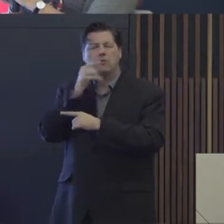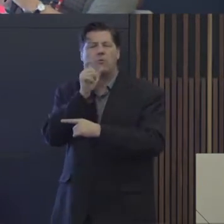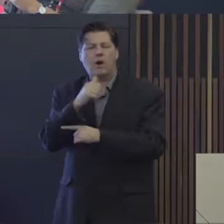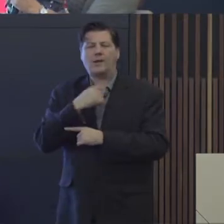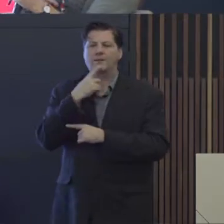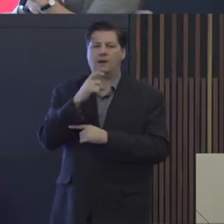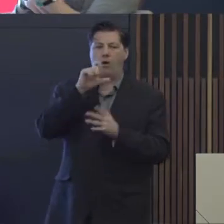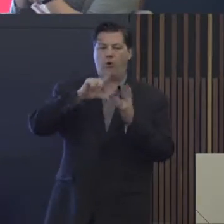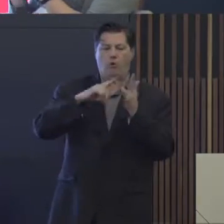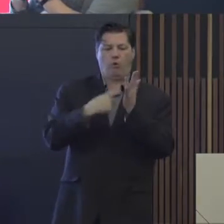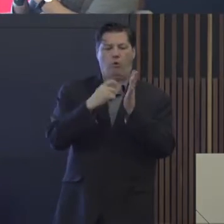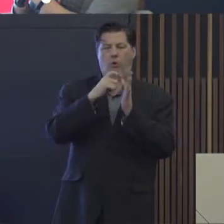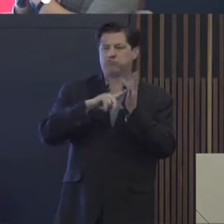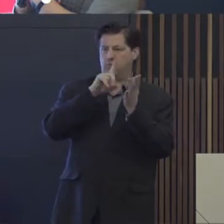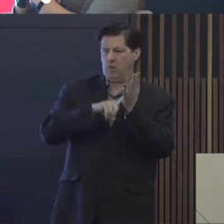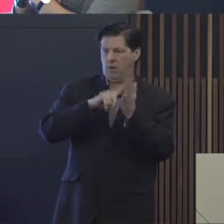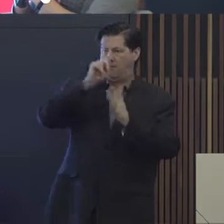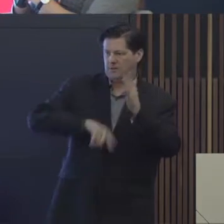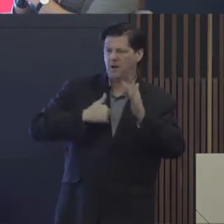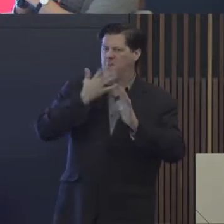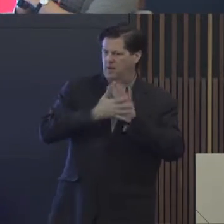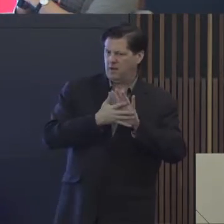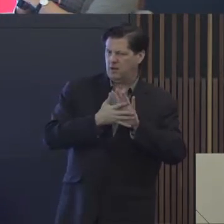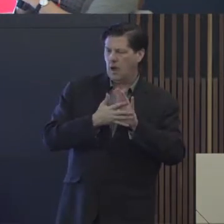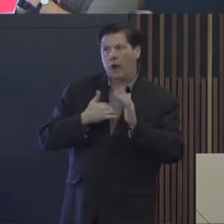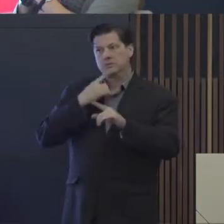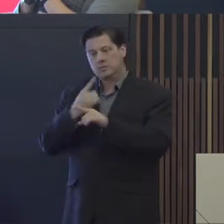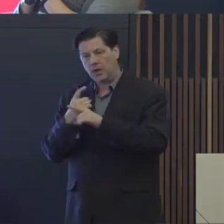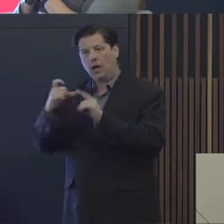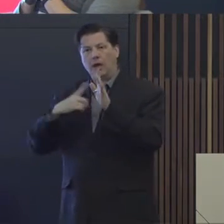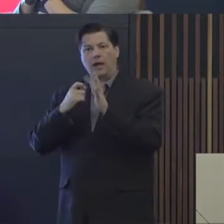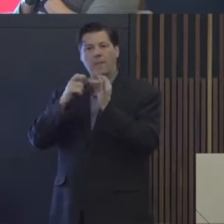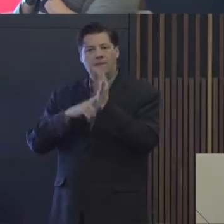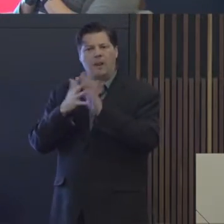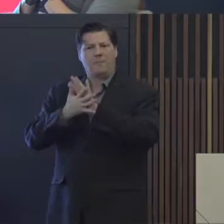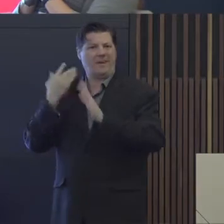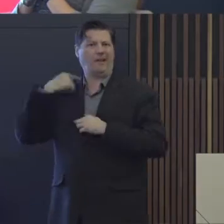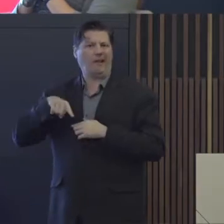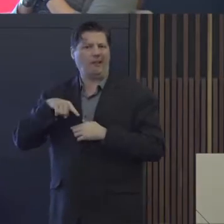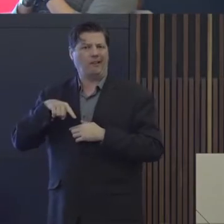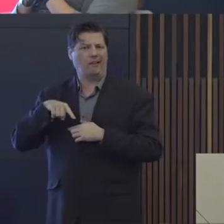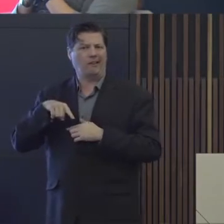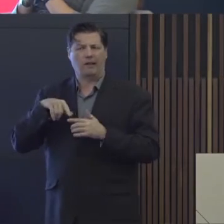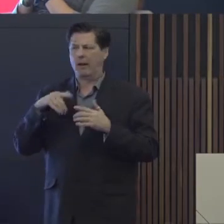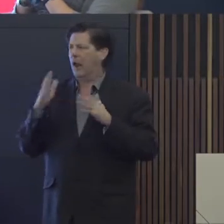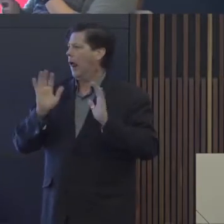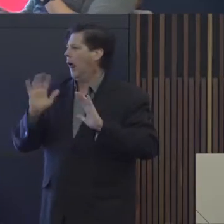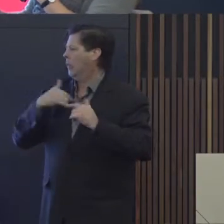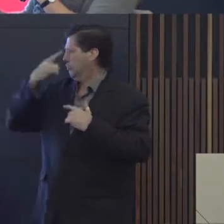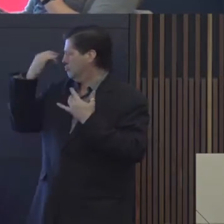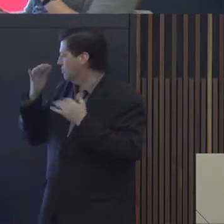say? I had this awful thought and I thought, that's terrible. Did they really kill children in the 1930s? And then I